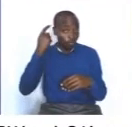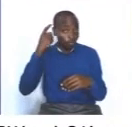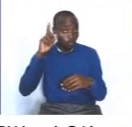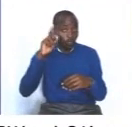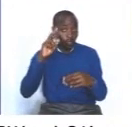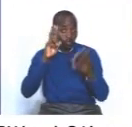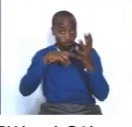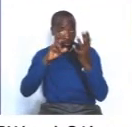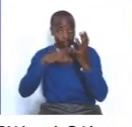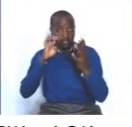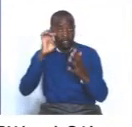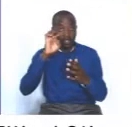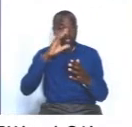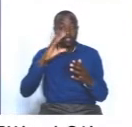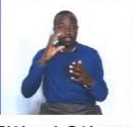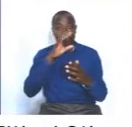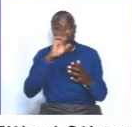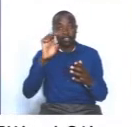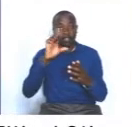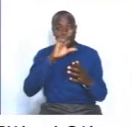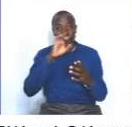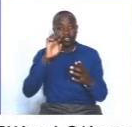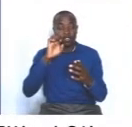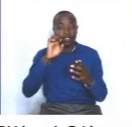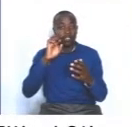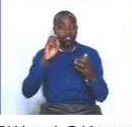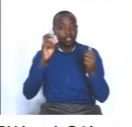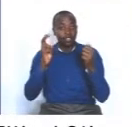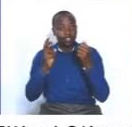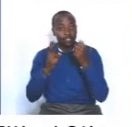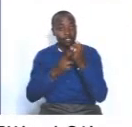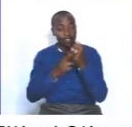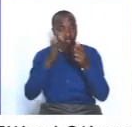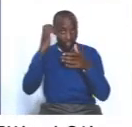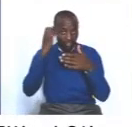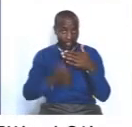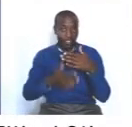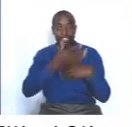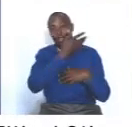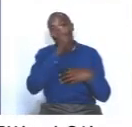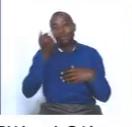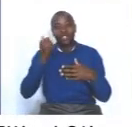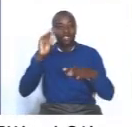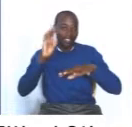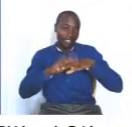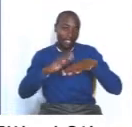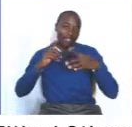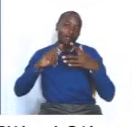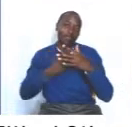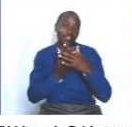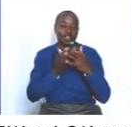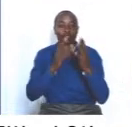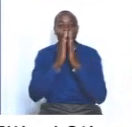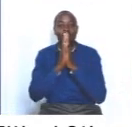in Ecclesiastes 7 and verse 8a, for the end of a matter is better than the beginning. Prayer